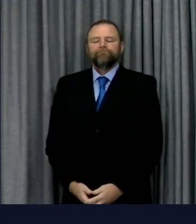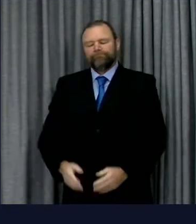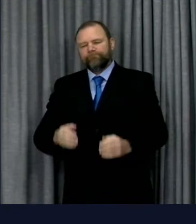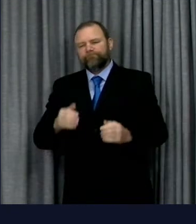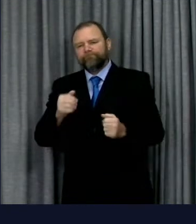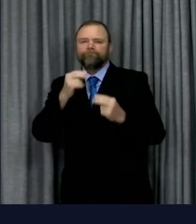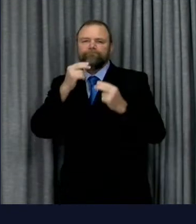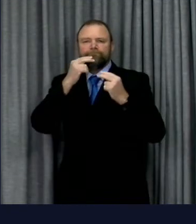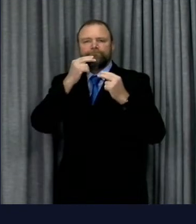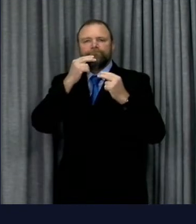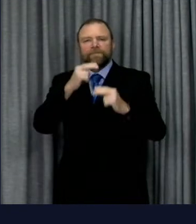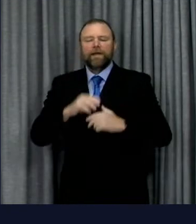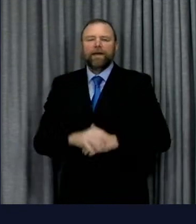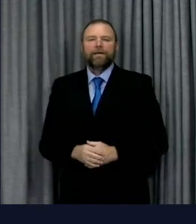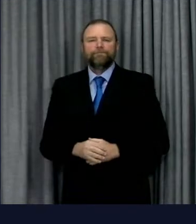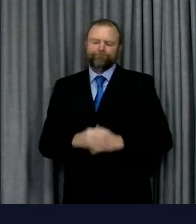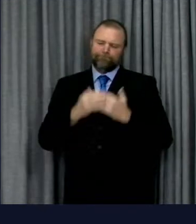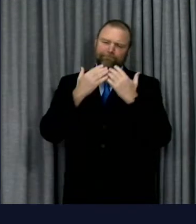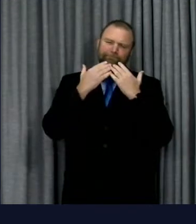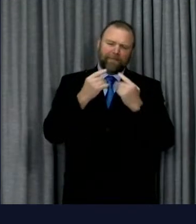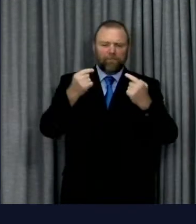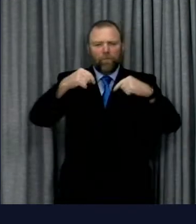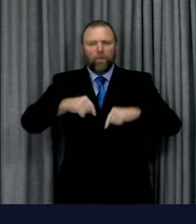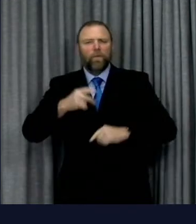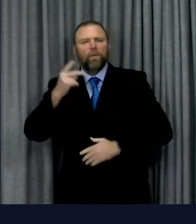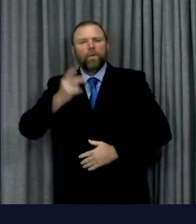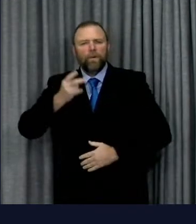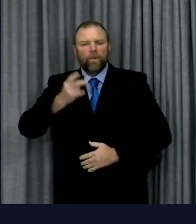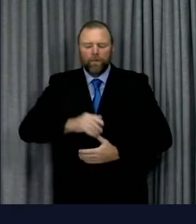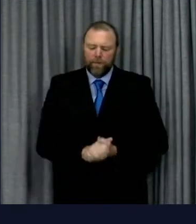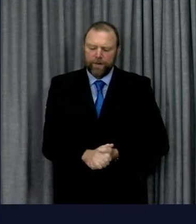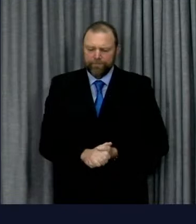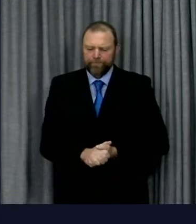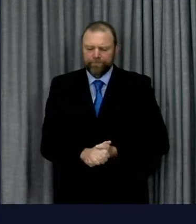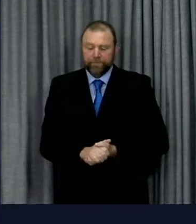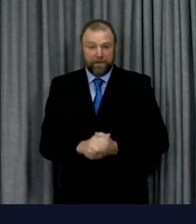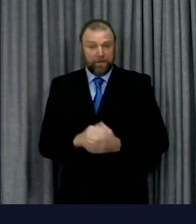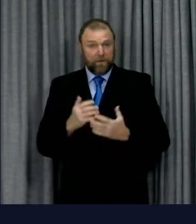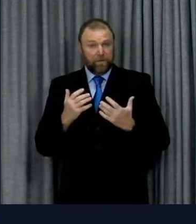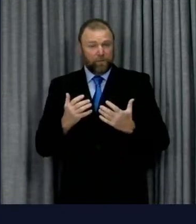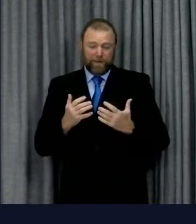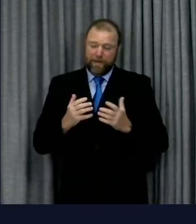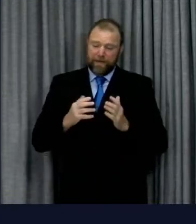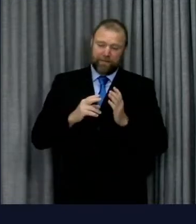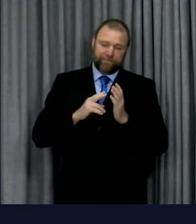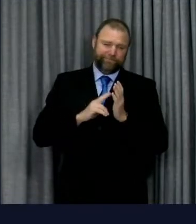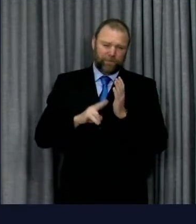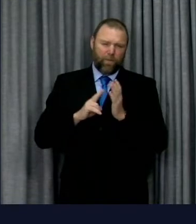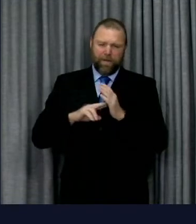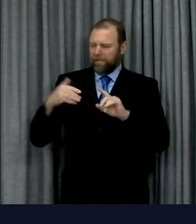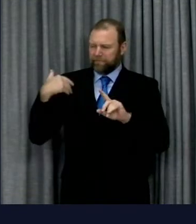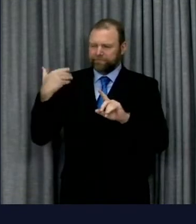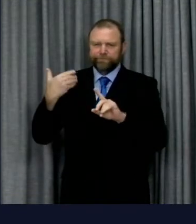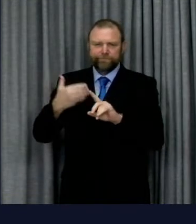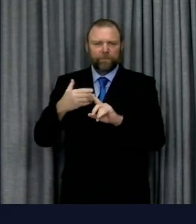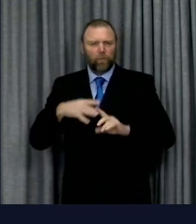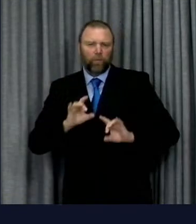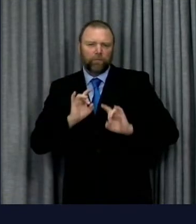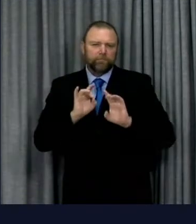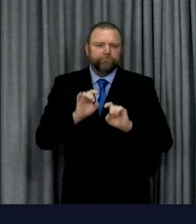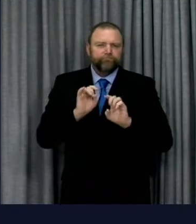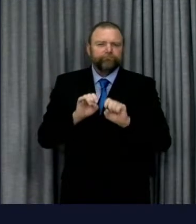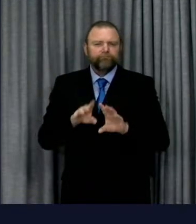Wel, Prynawn da, thank you for joining me once again. Today, as usual, I want to share the very